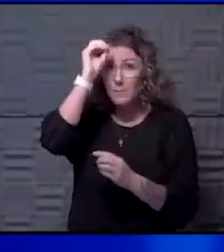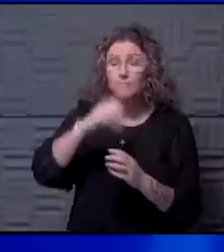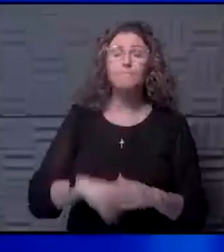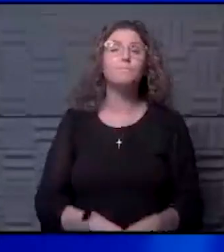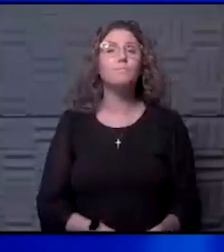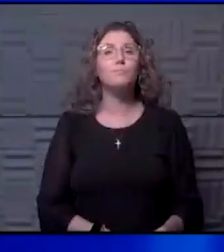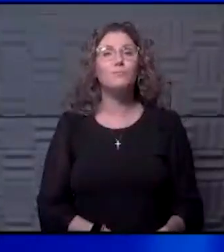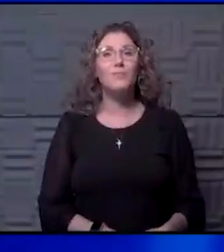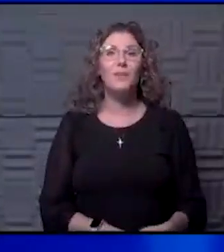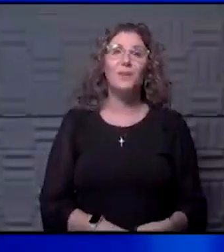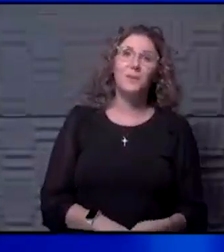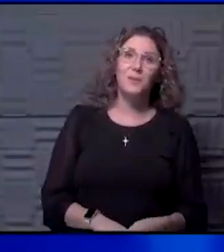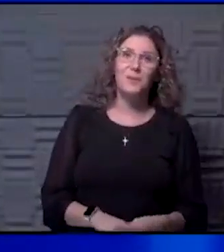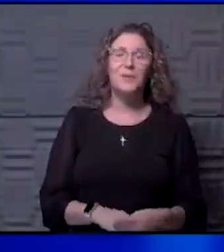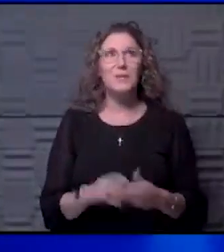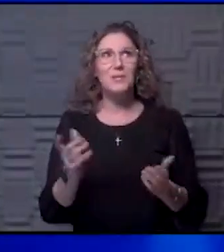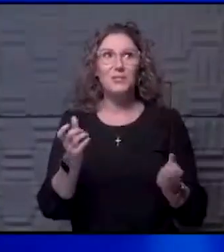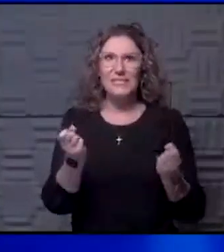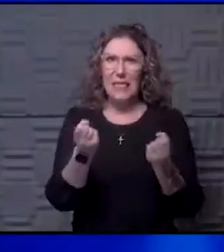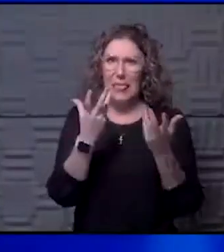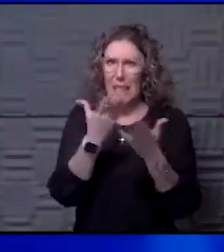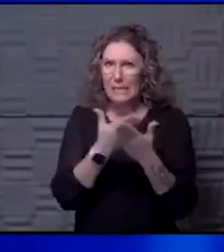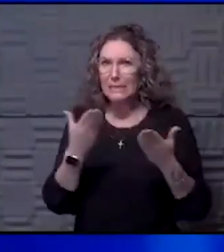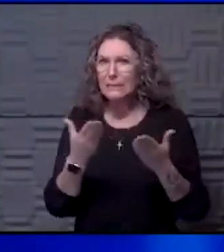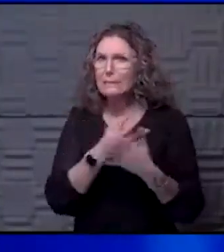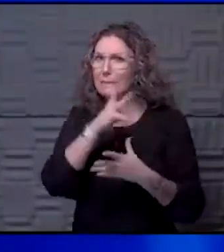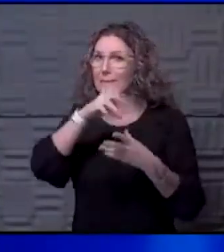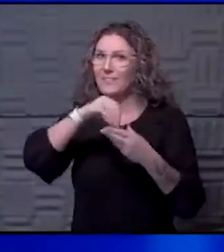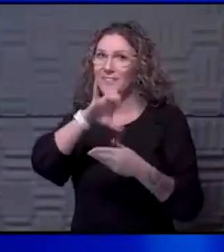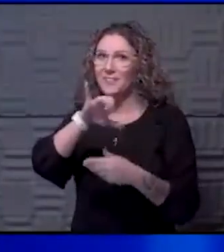Yeah, so I have a handful of things, and then I'm sure